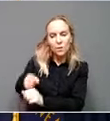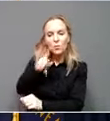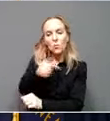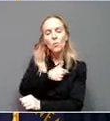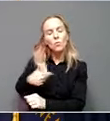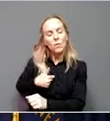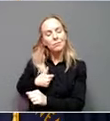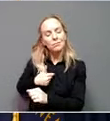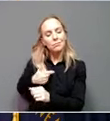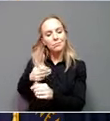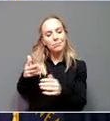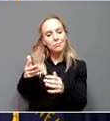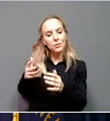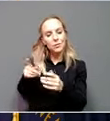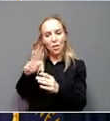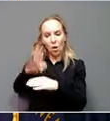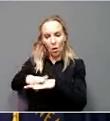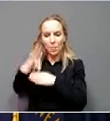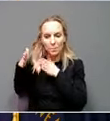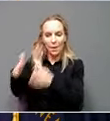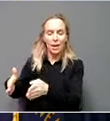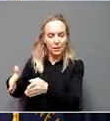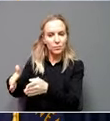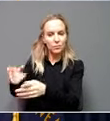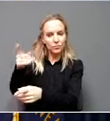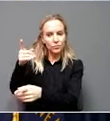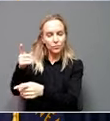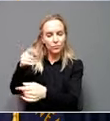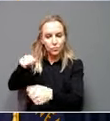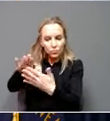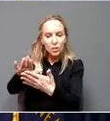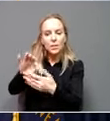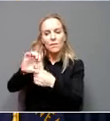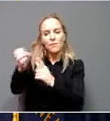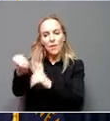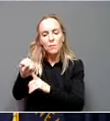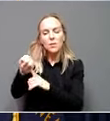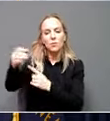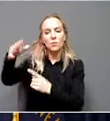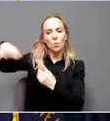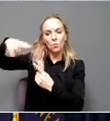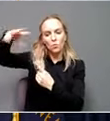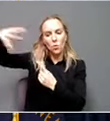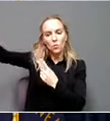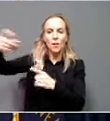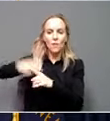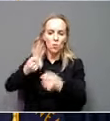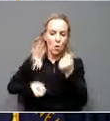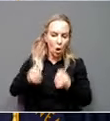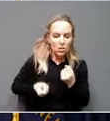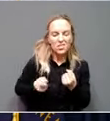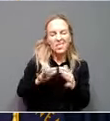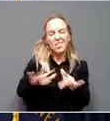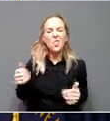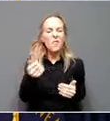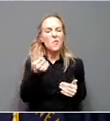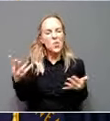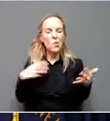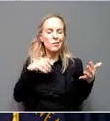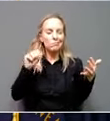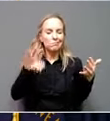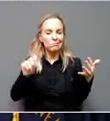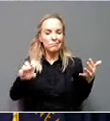this path and ultimately addressing the environmental pollution from vehicles. So those are just a couple, but I will admit, with